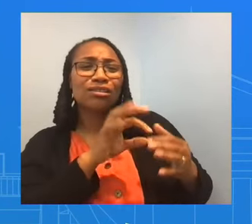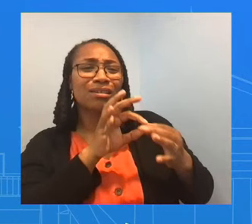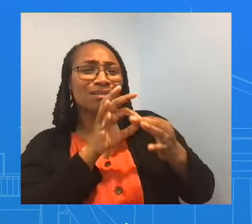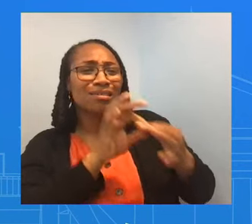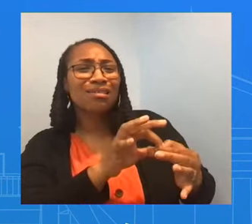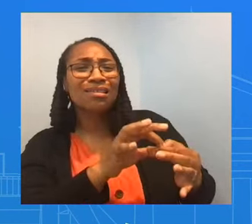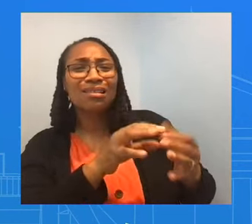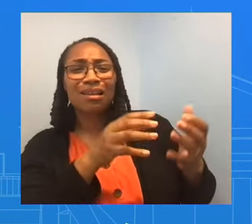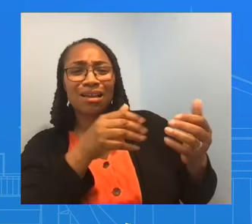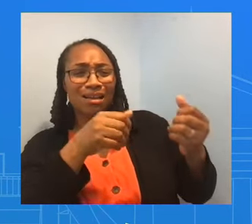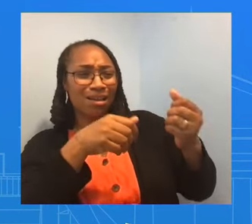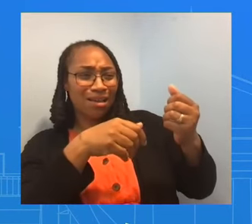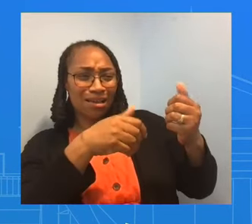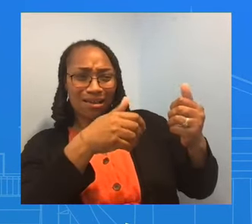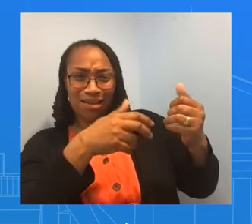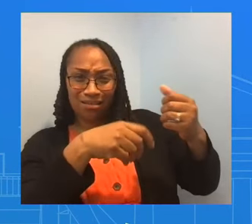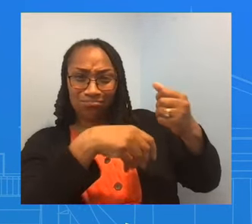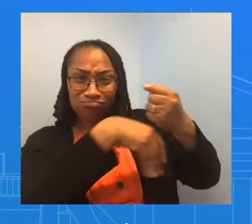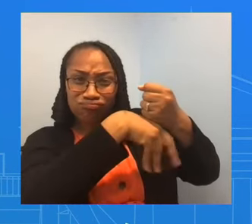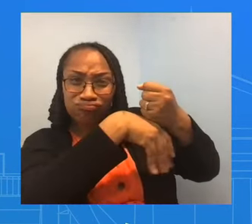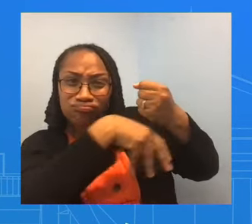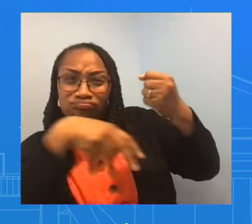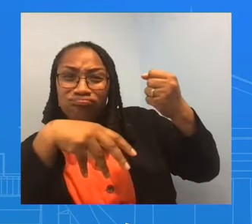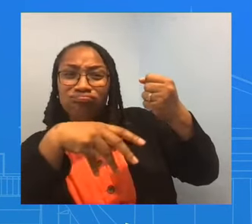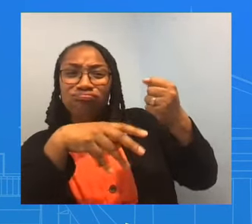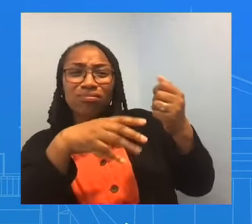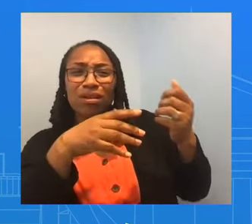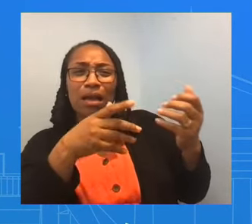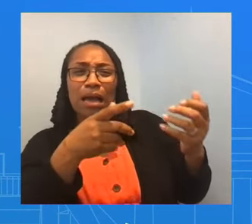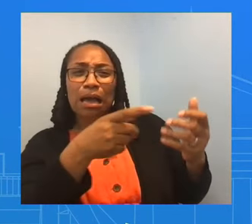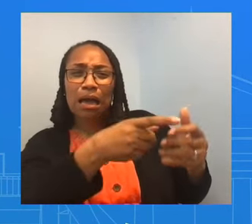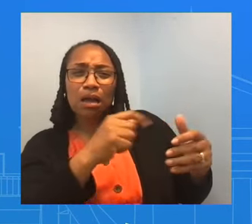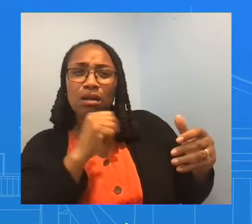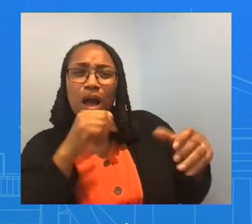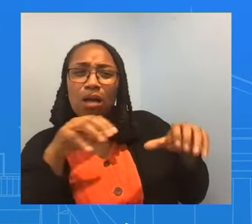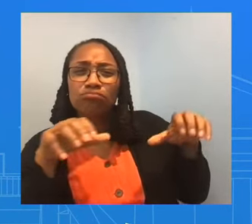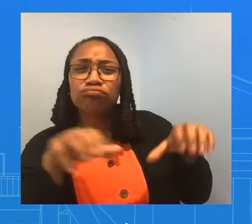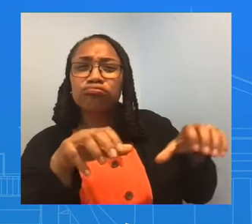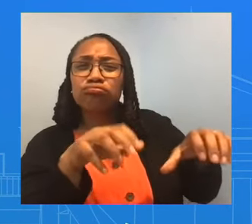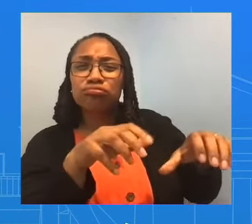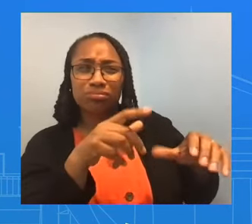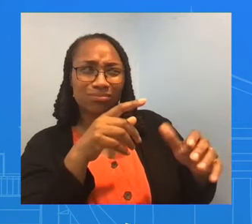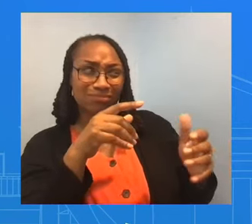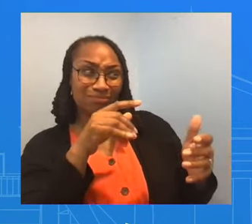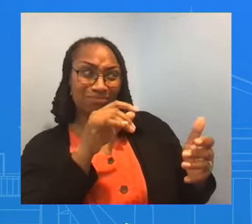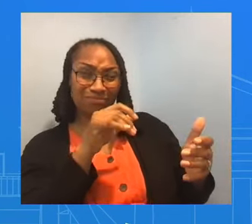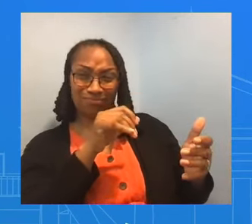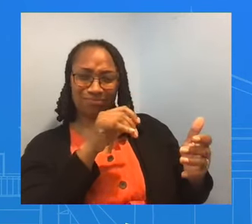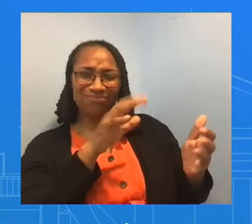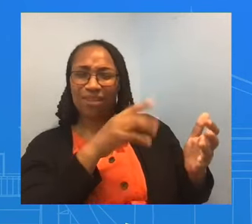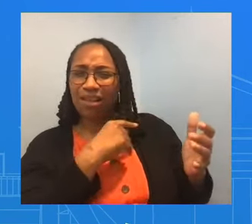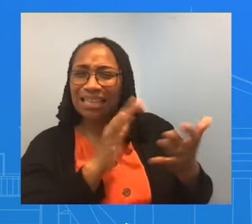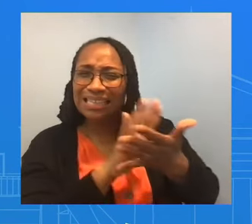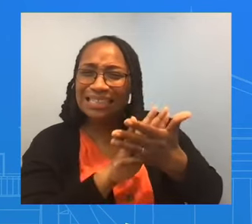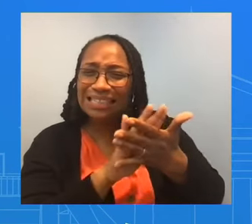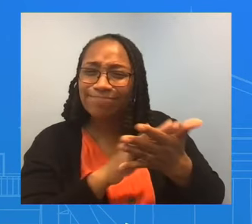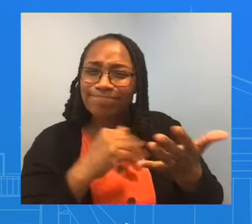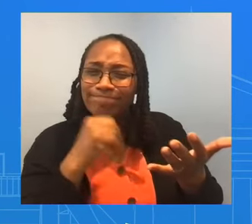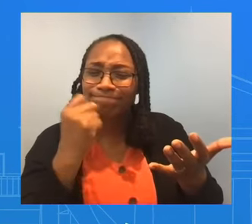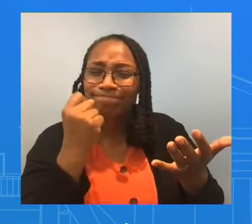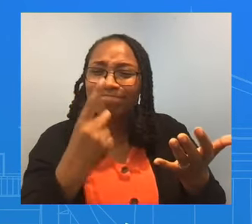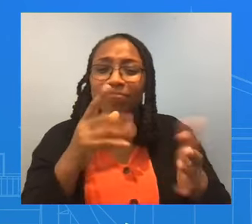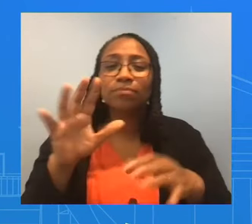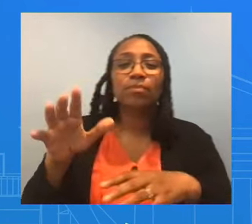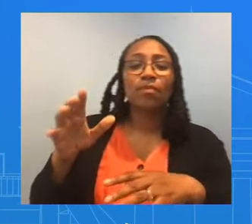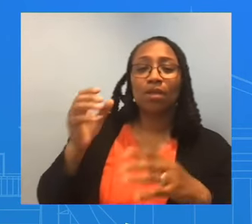because of Senator Tuberville? So look, I've talked about this many times and how dangerous what the